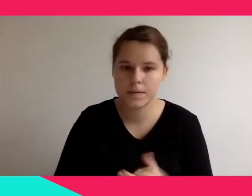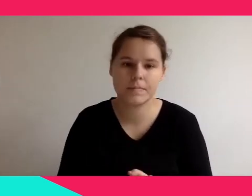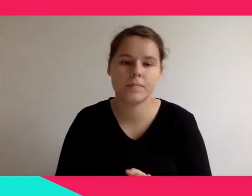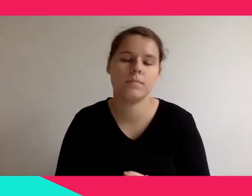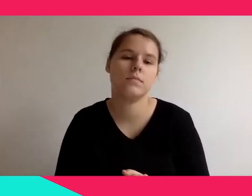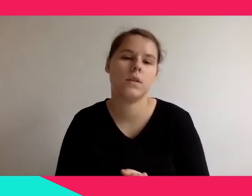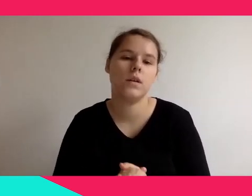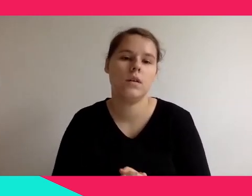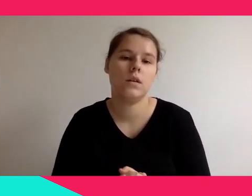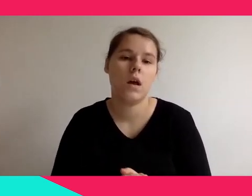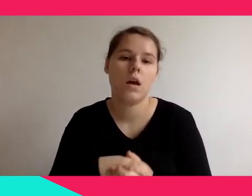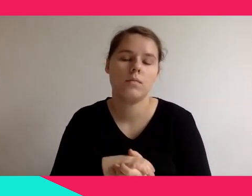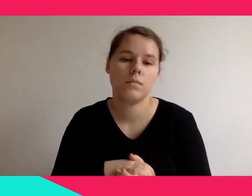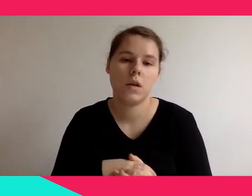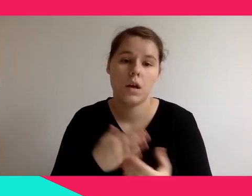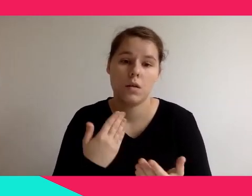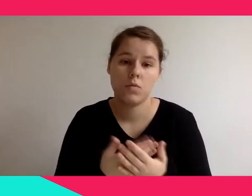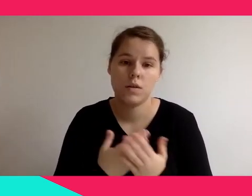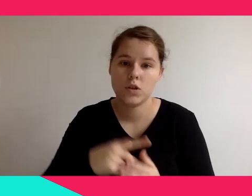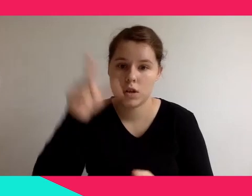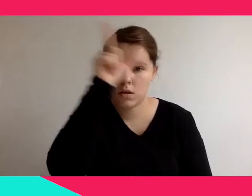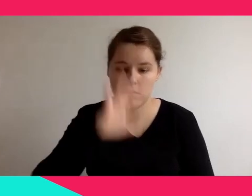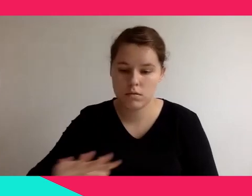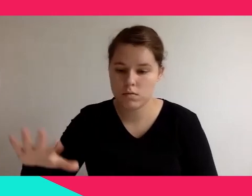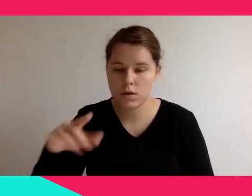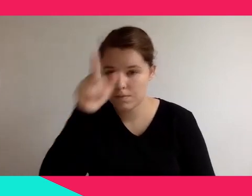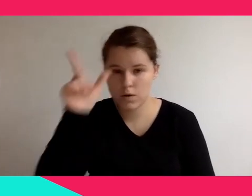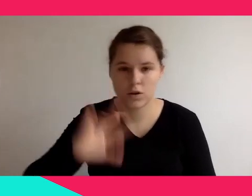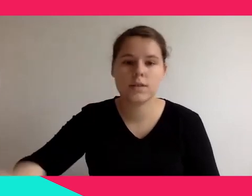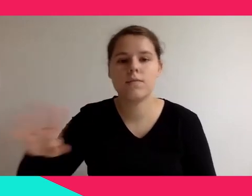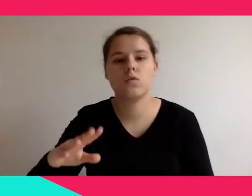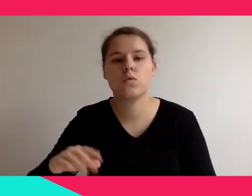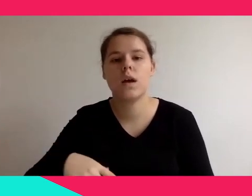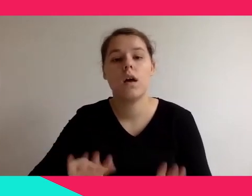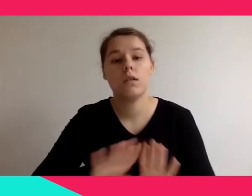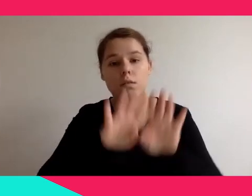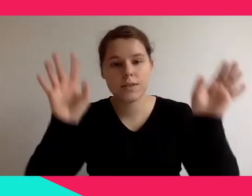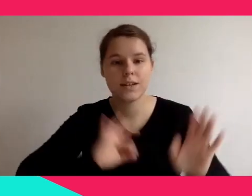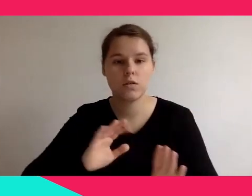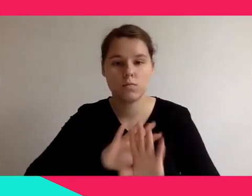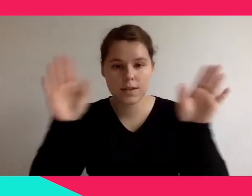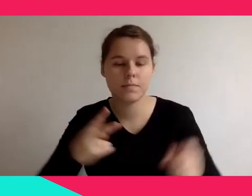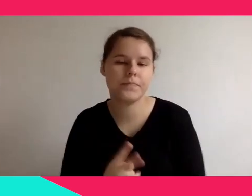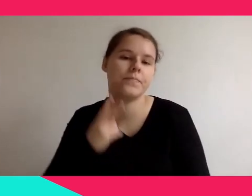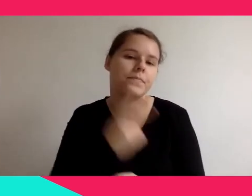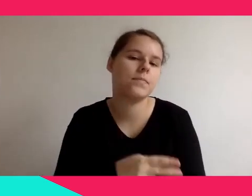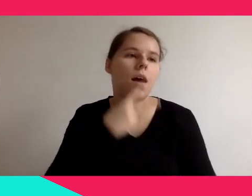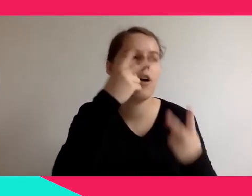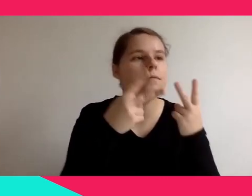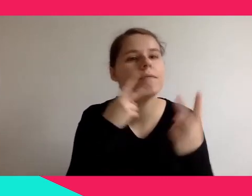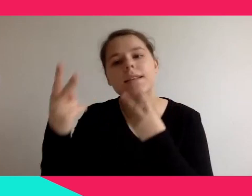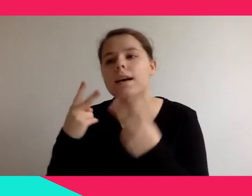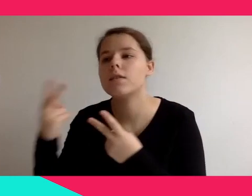improve our collection annotation. And this is the first project that we did. It was a bird watching